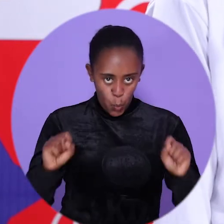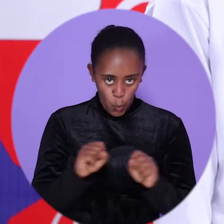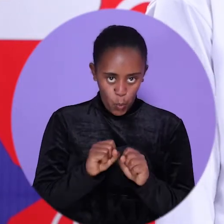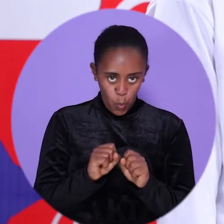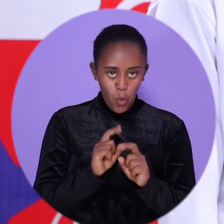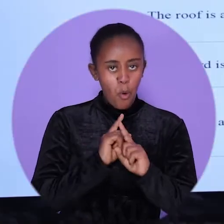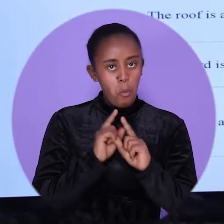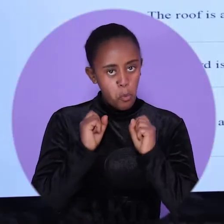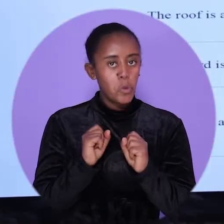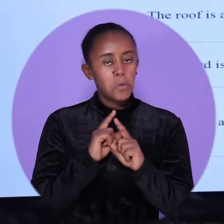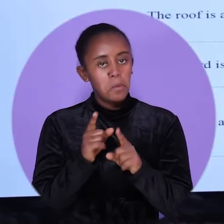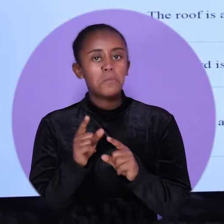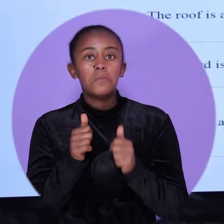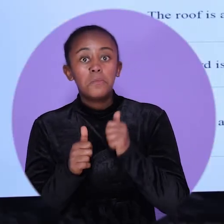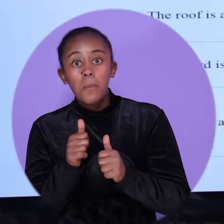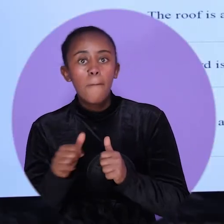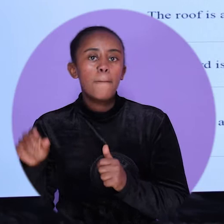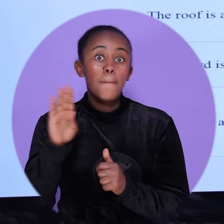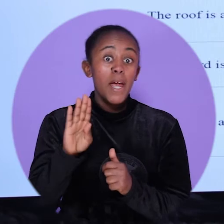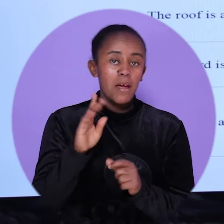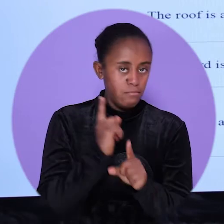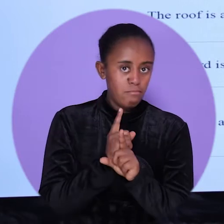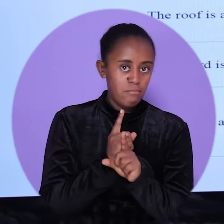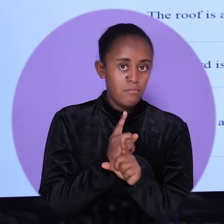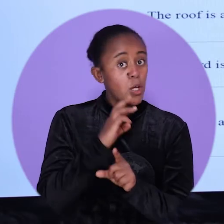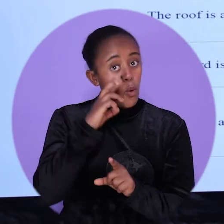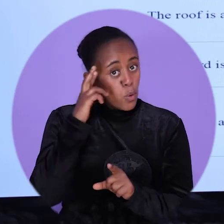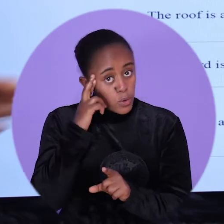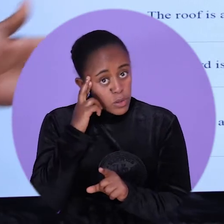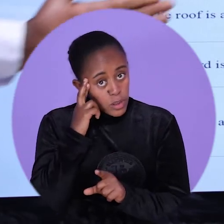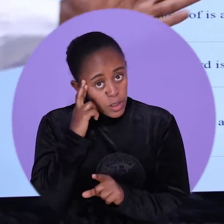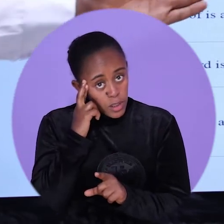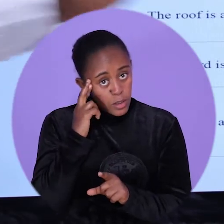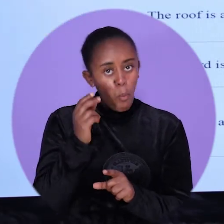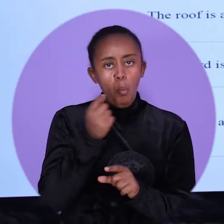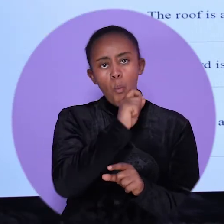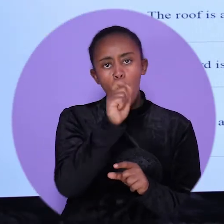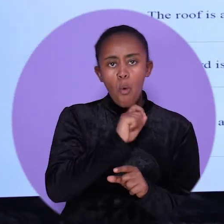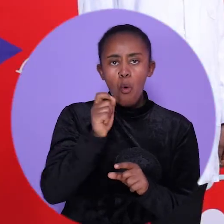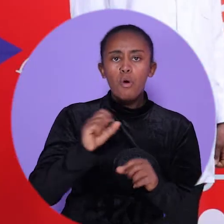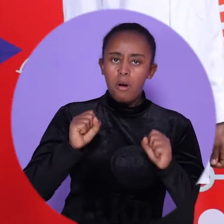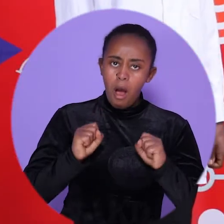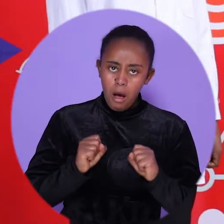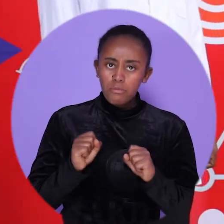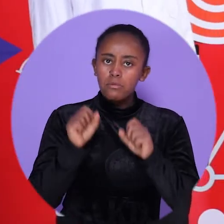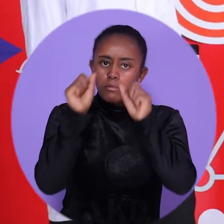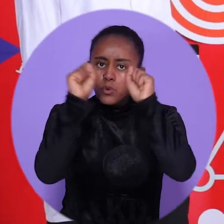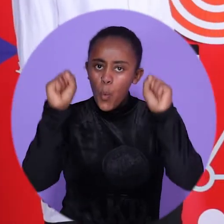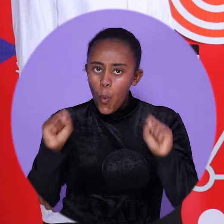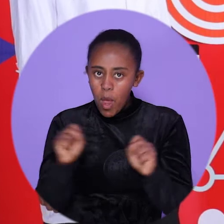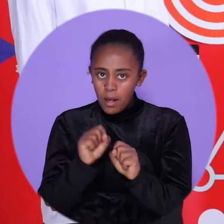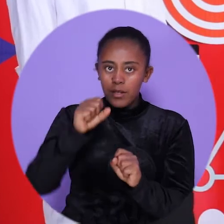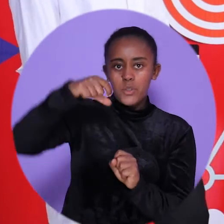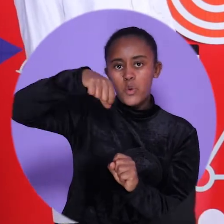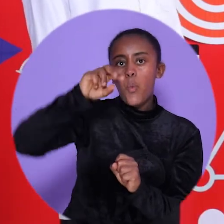this question is B. Is that not? Yes, because the board has a square shape. The board has